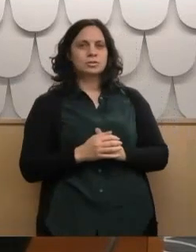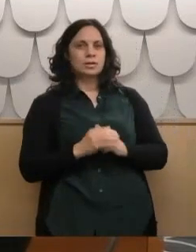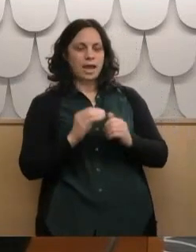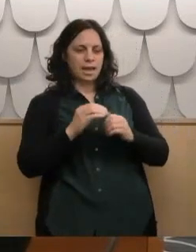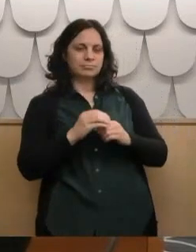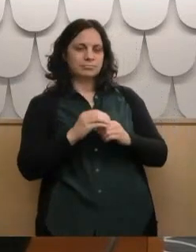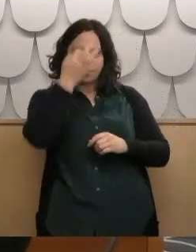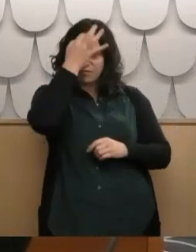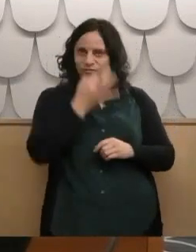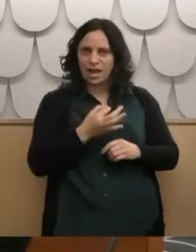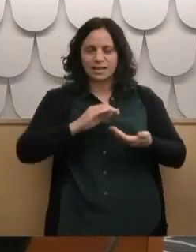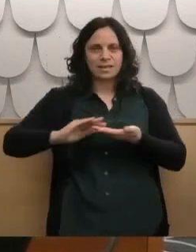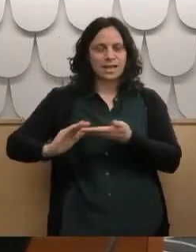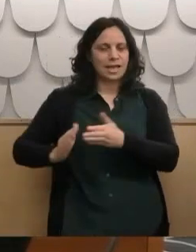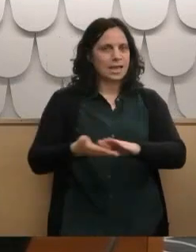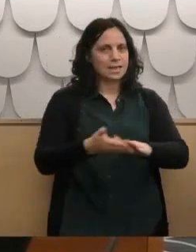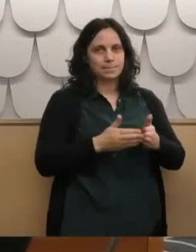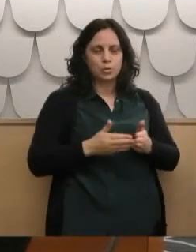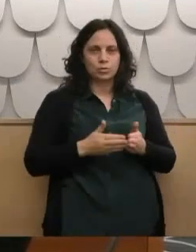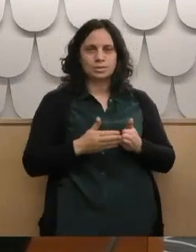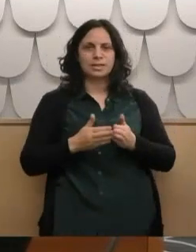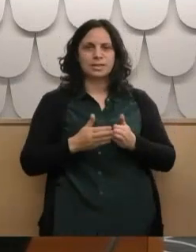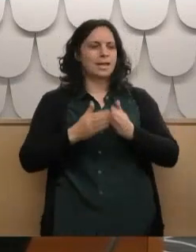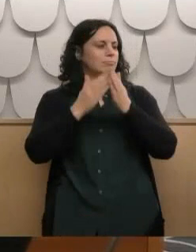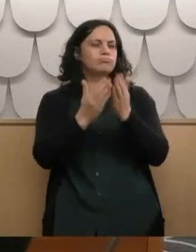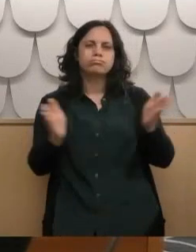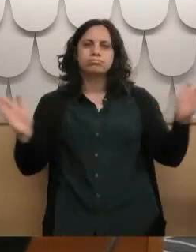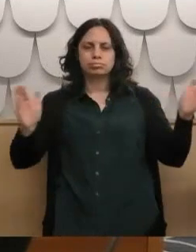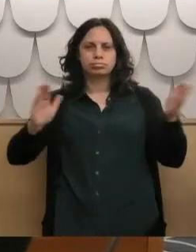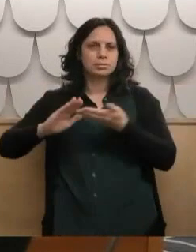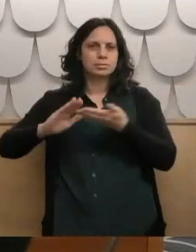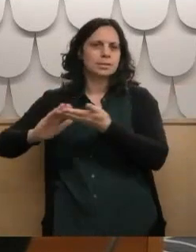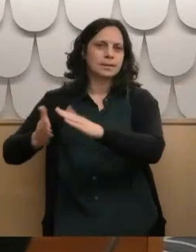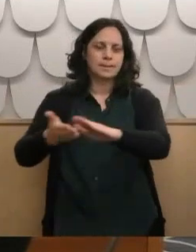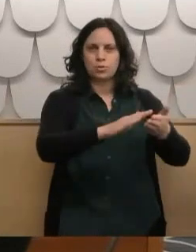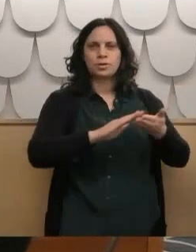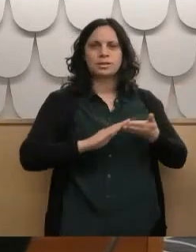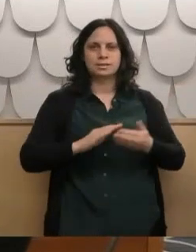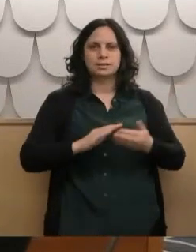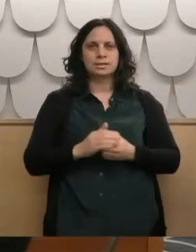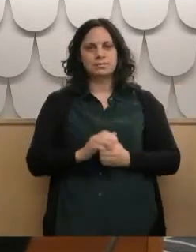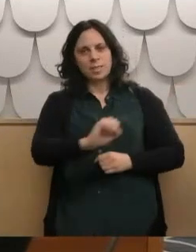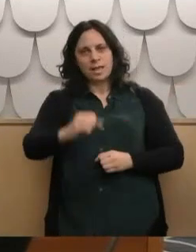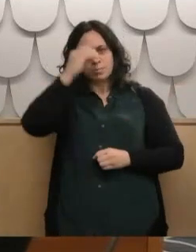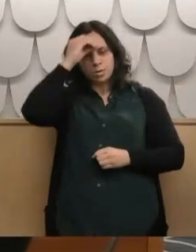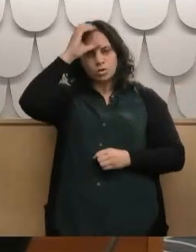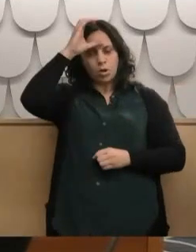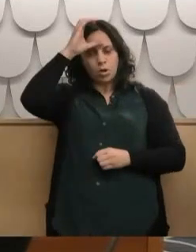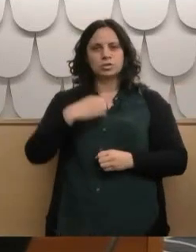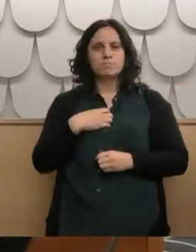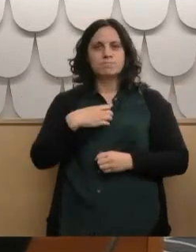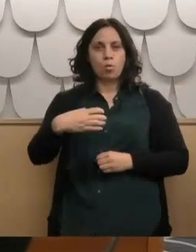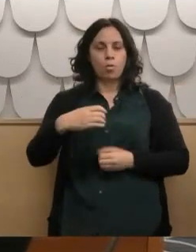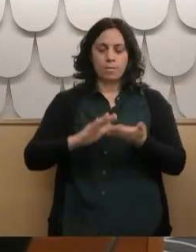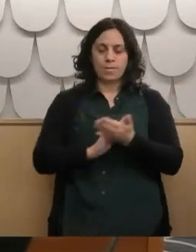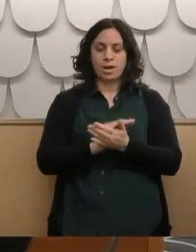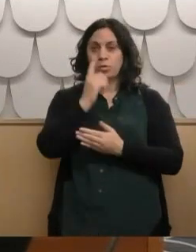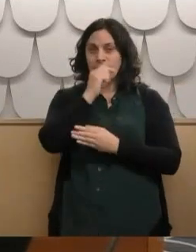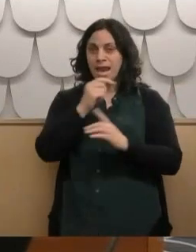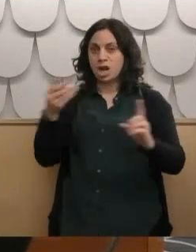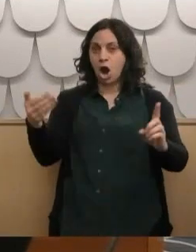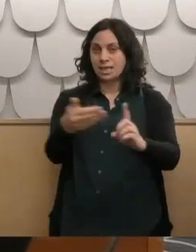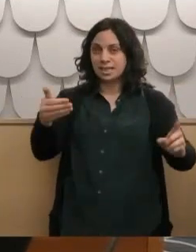whole, and indeed community as a whole, so that we can identify and